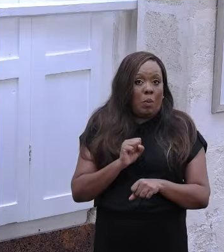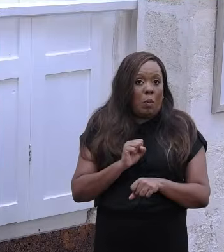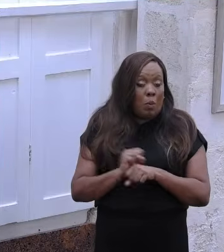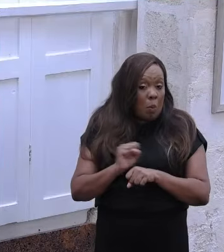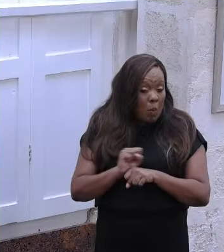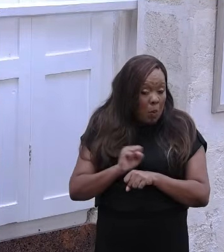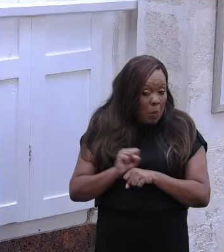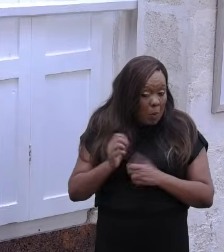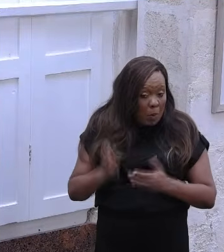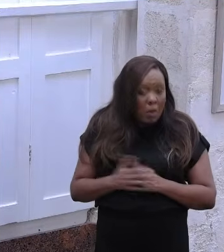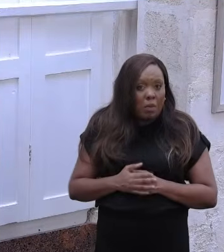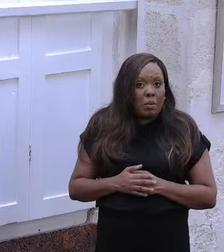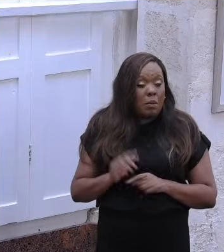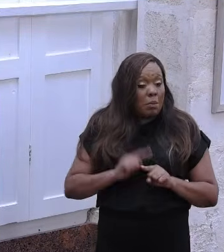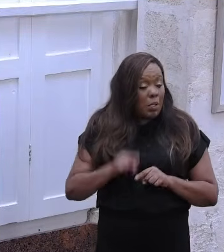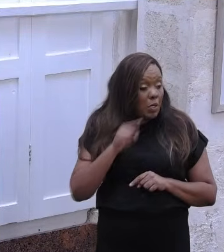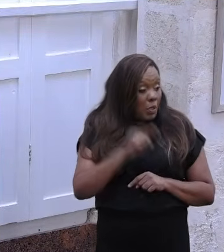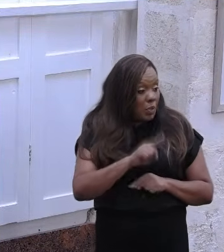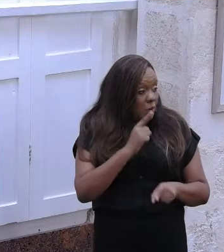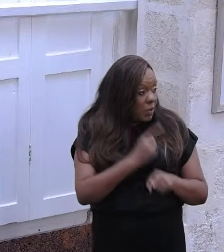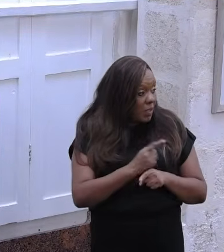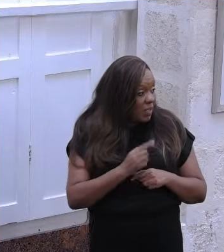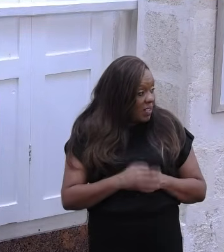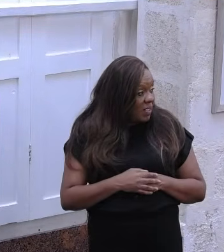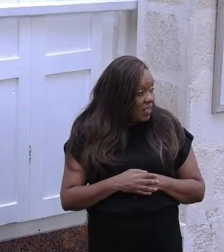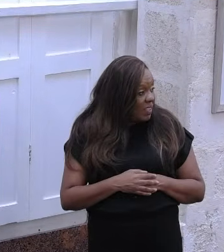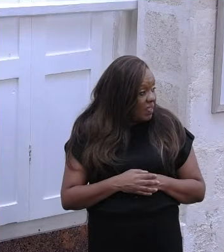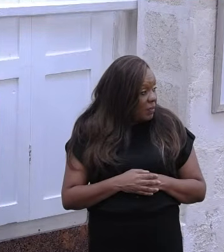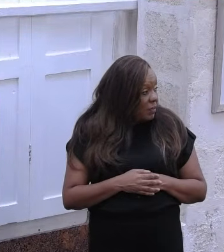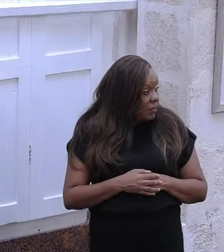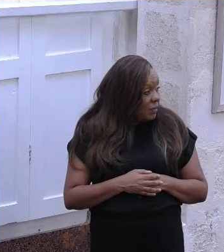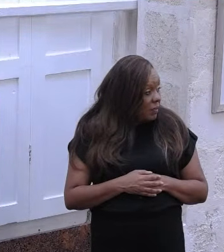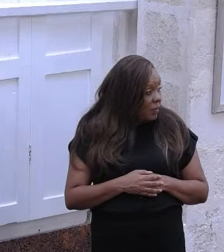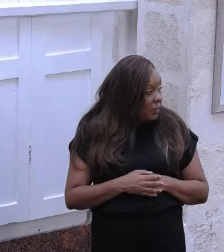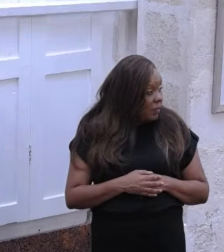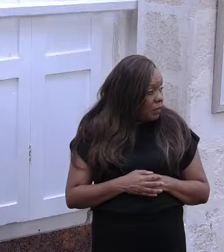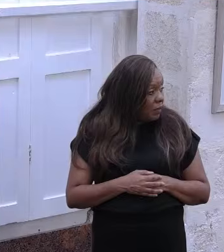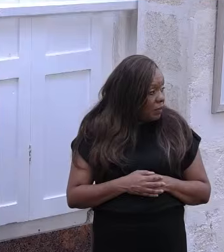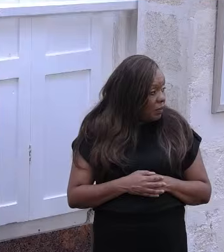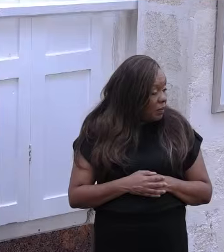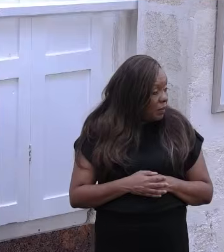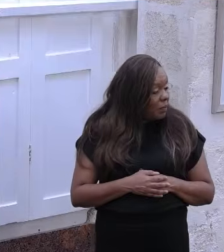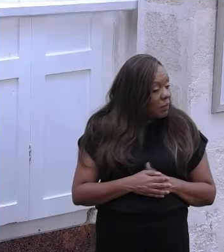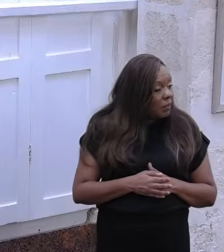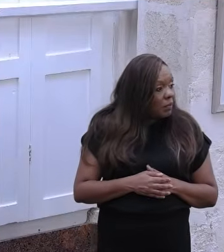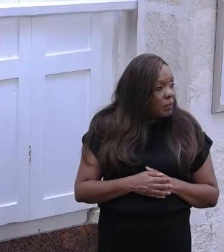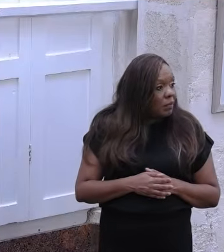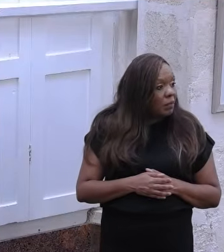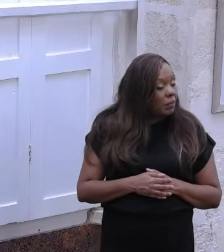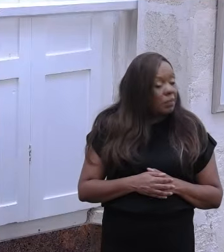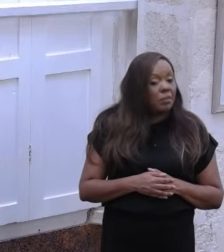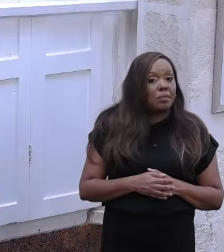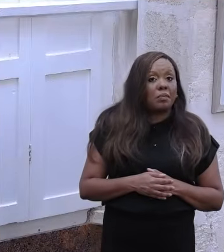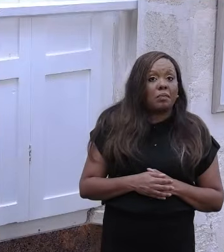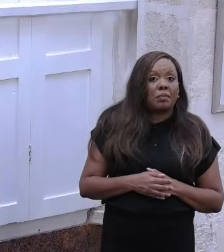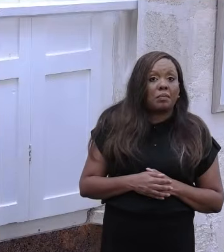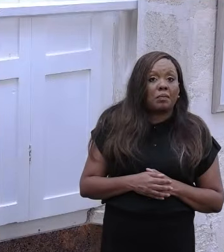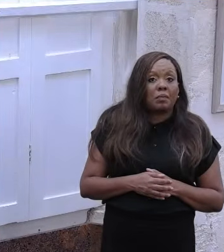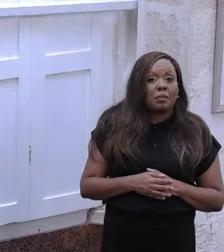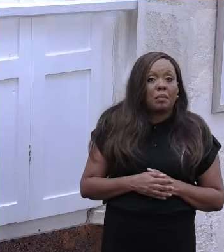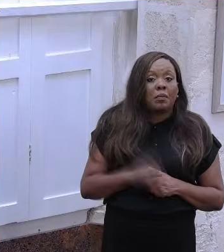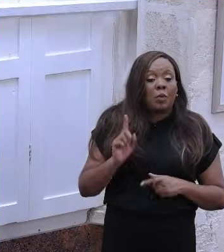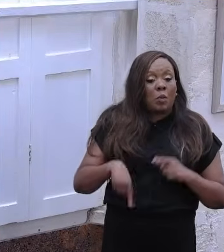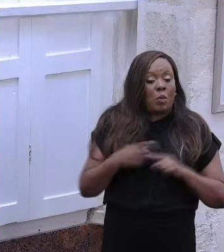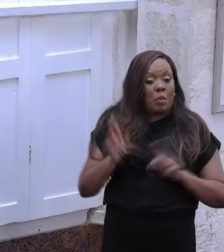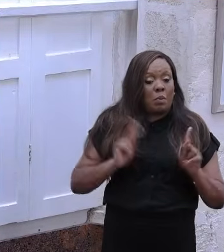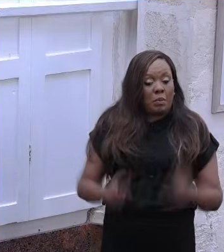absolutely correct in reminding me and others that having lived and worked here, having that